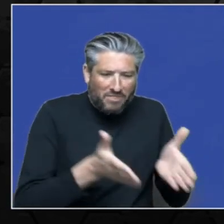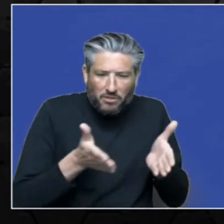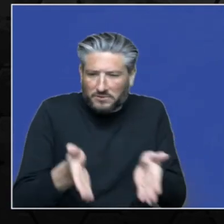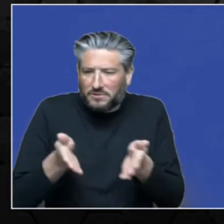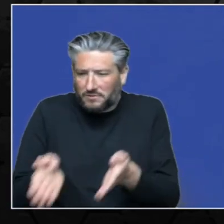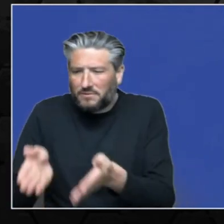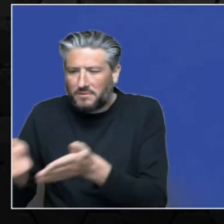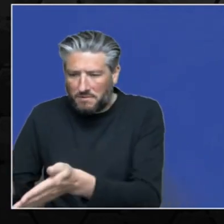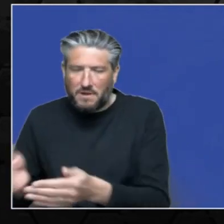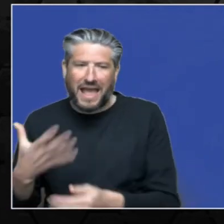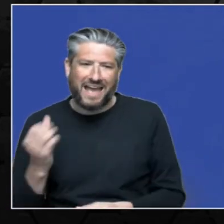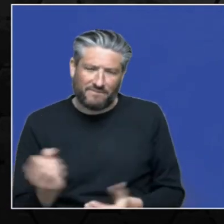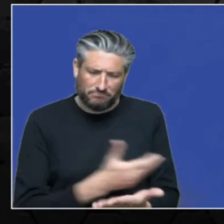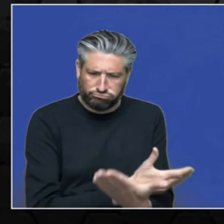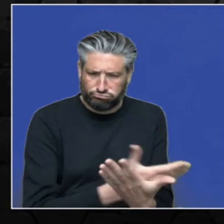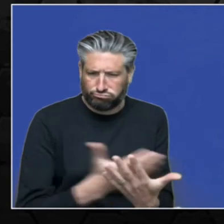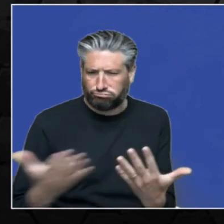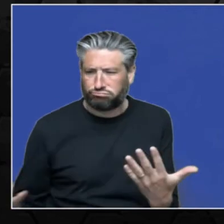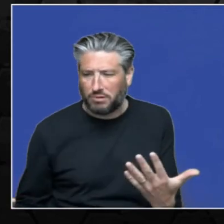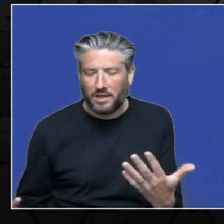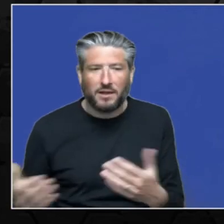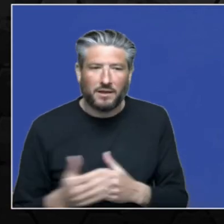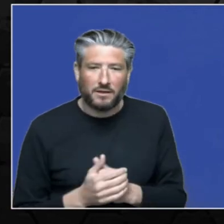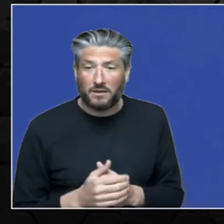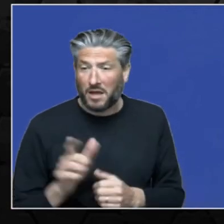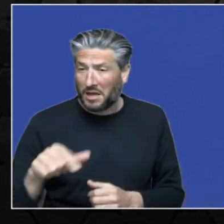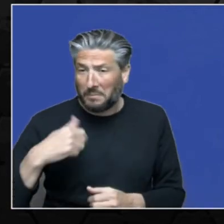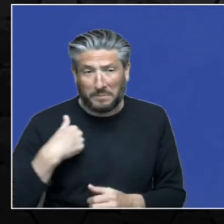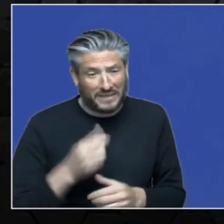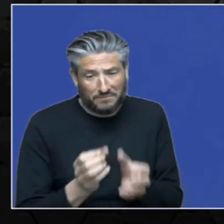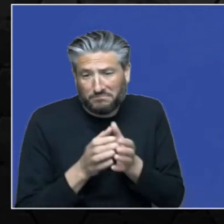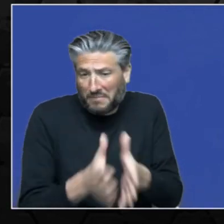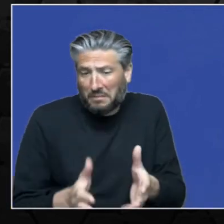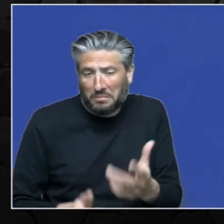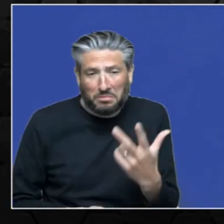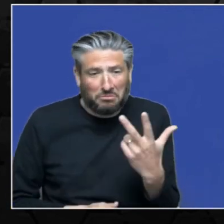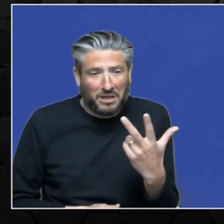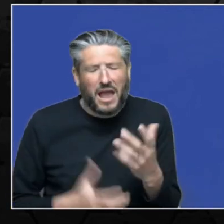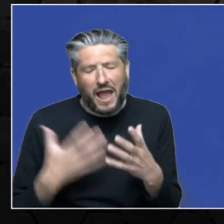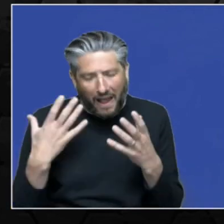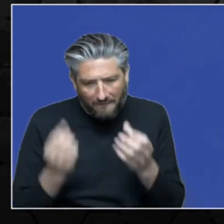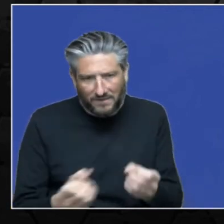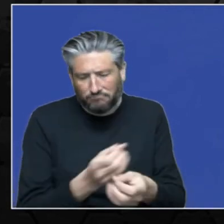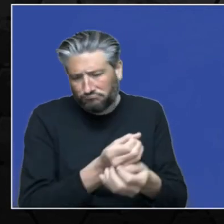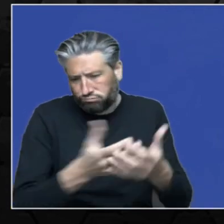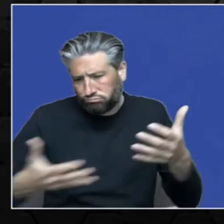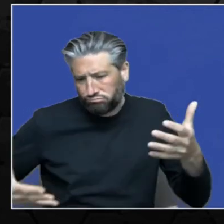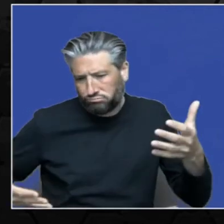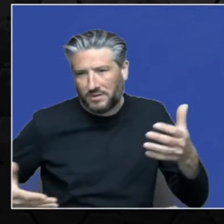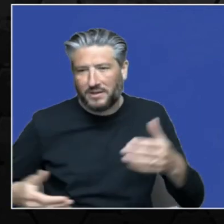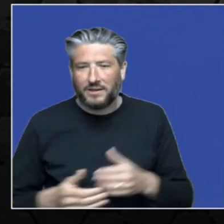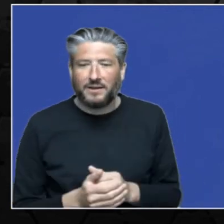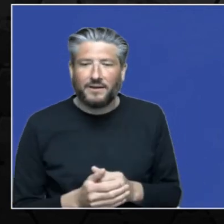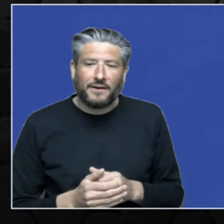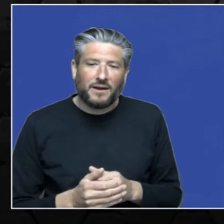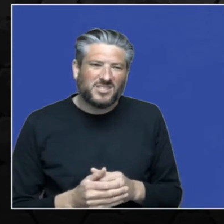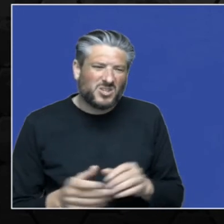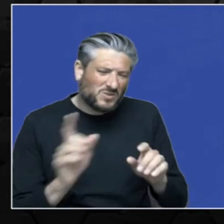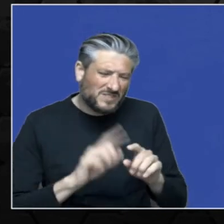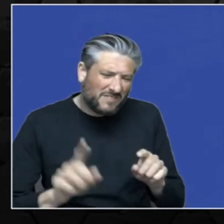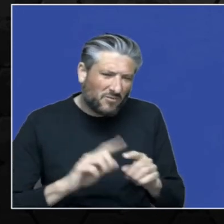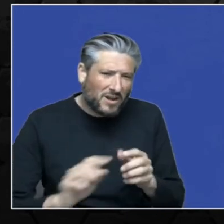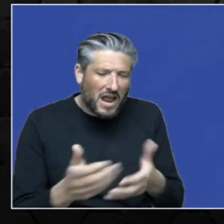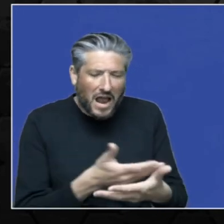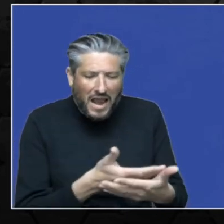for a resource-based languages. If we take, for example, language like Telugu or any kind of Indian language like